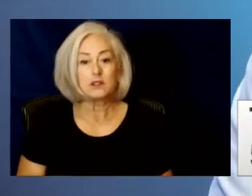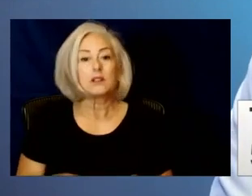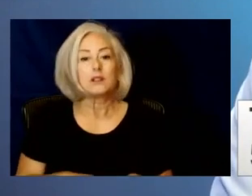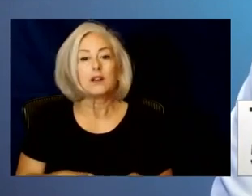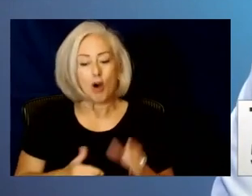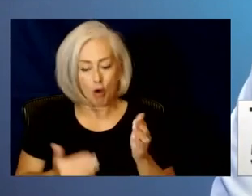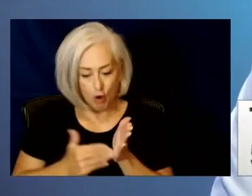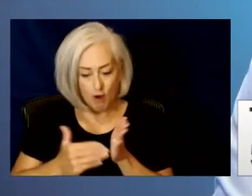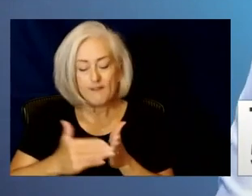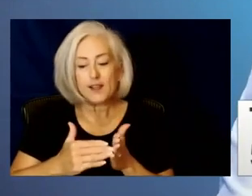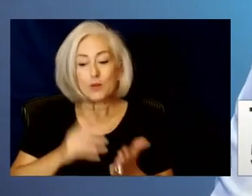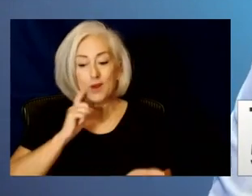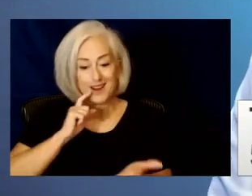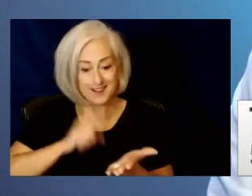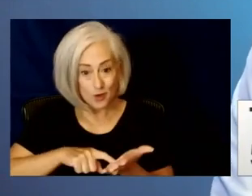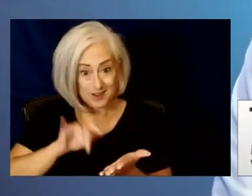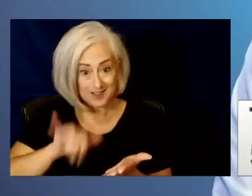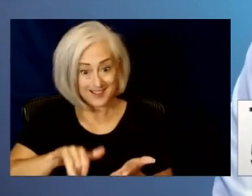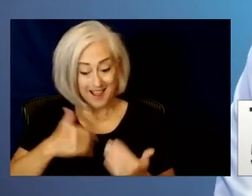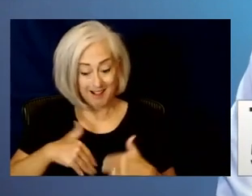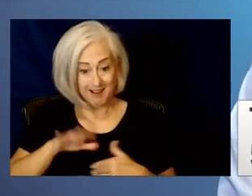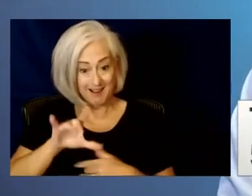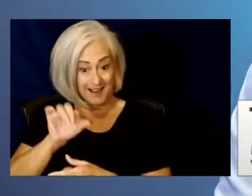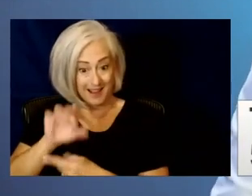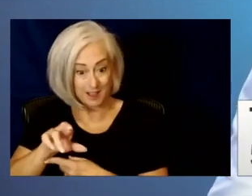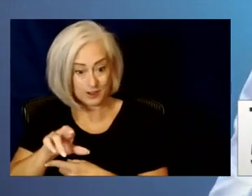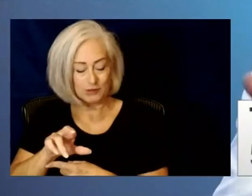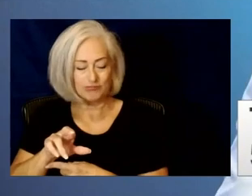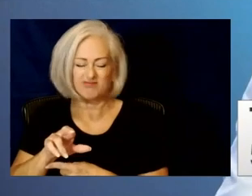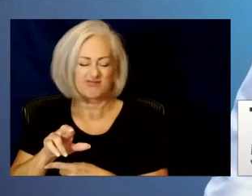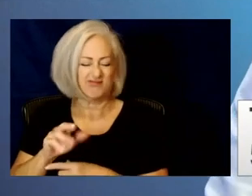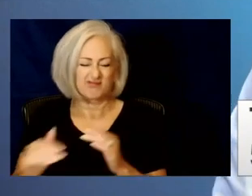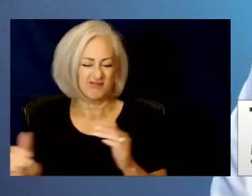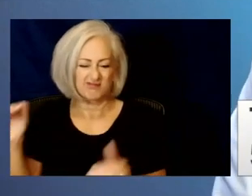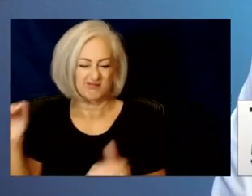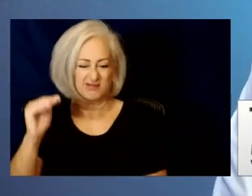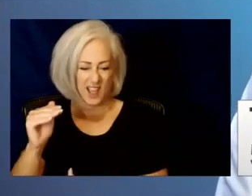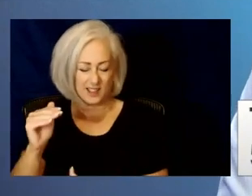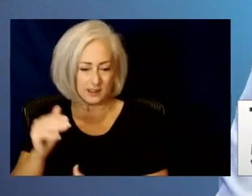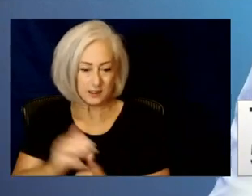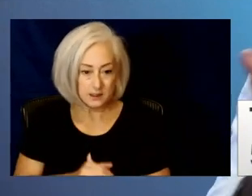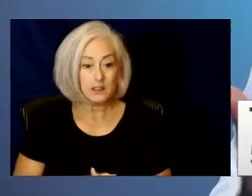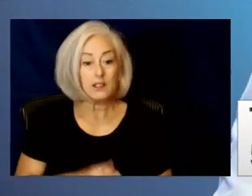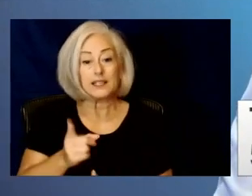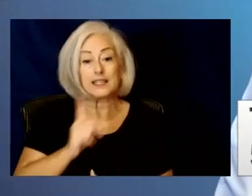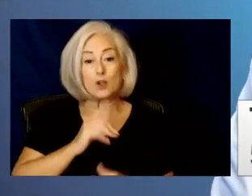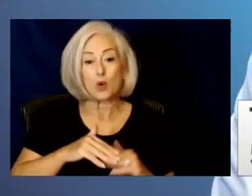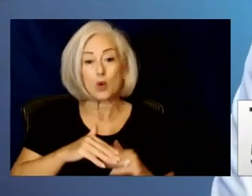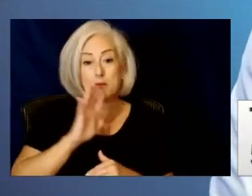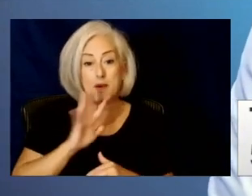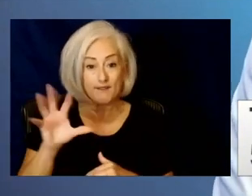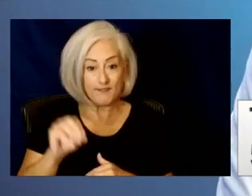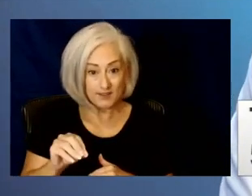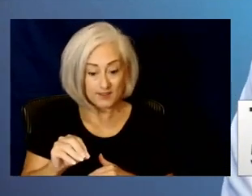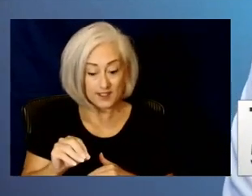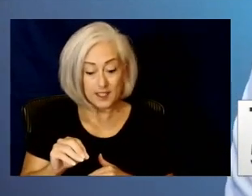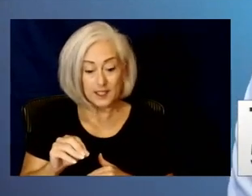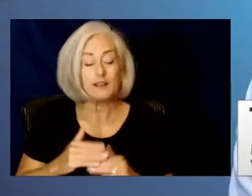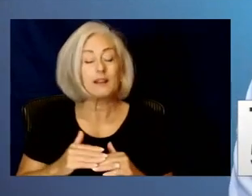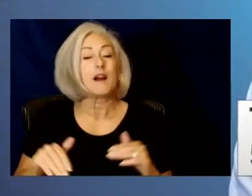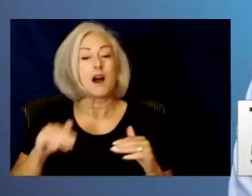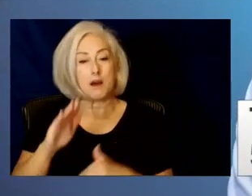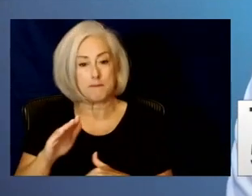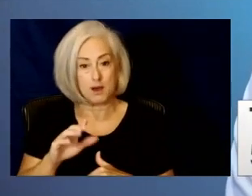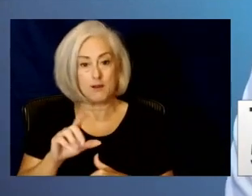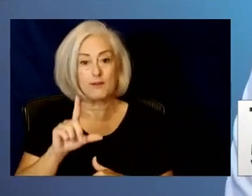so the idea behind low-dose CT is that when you're above 50 and when you're above those 20 pack years, as Dr. Mermis